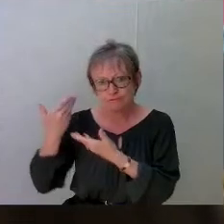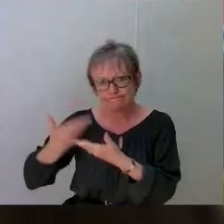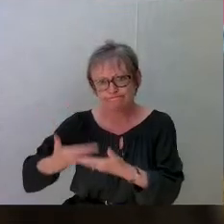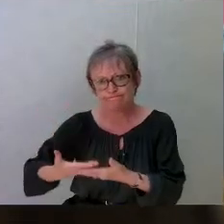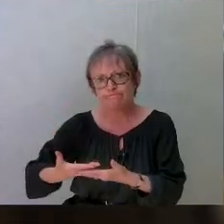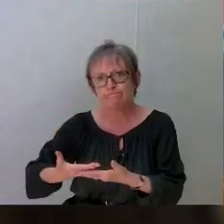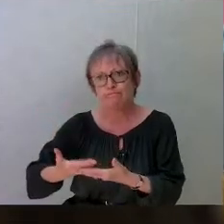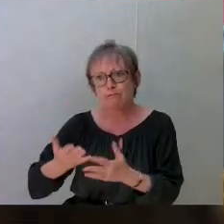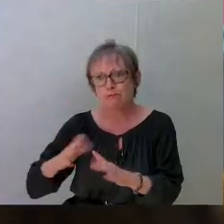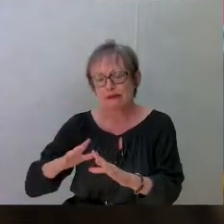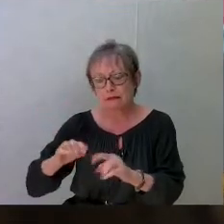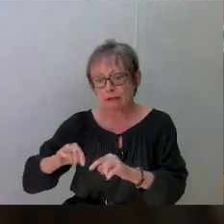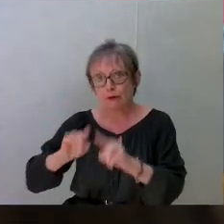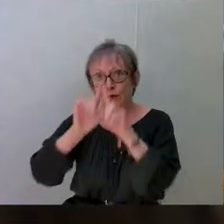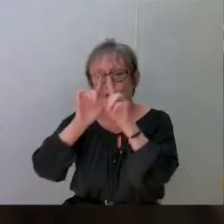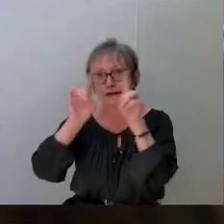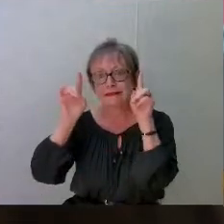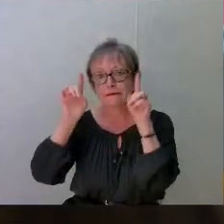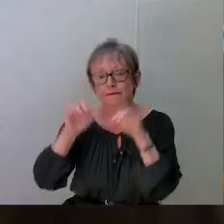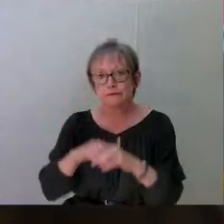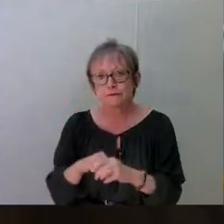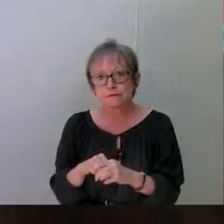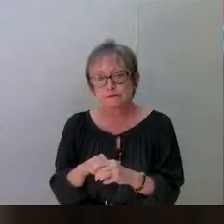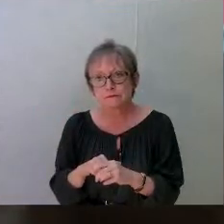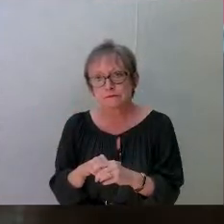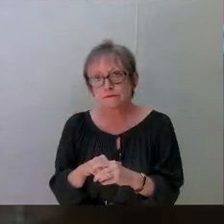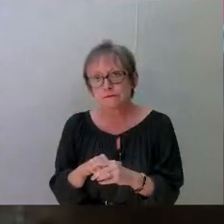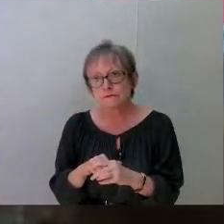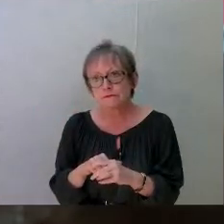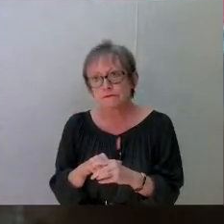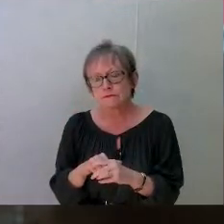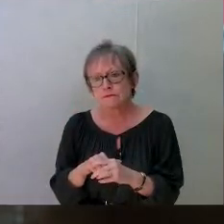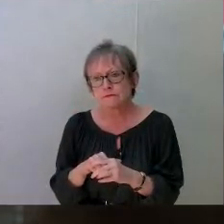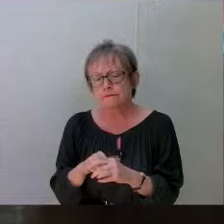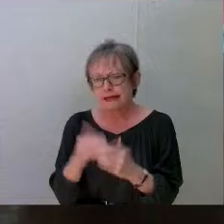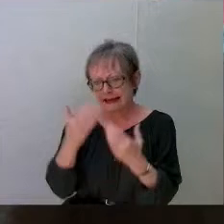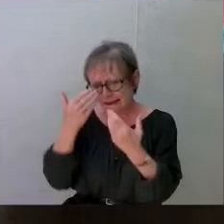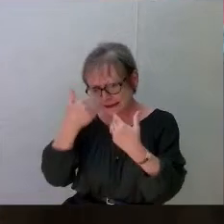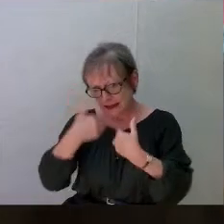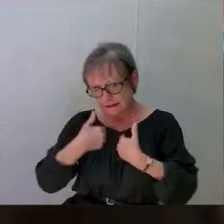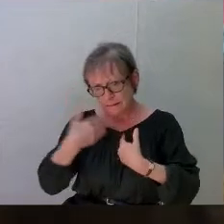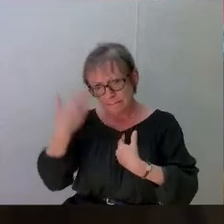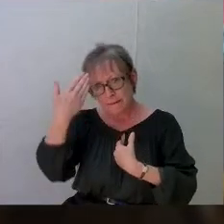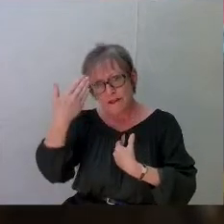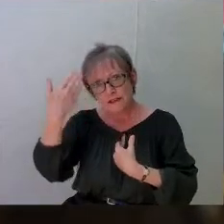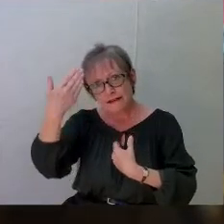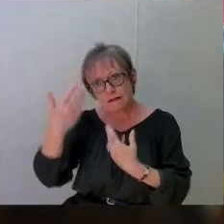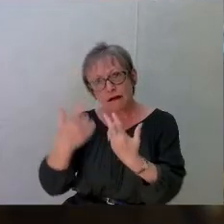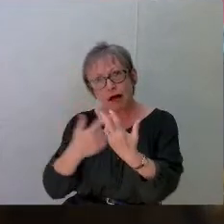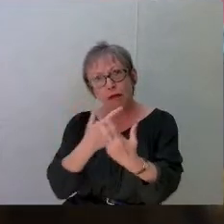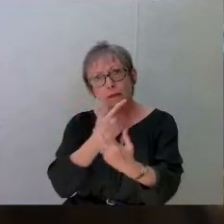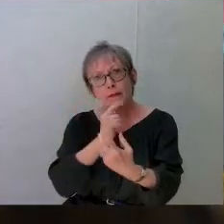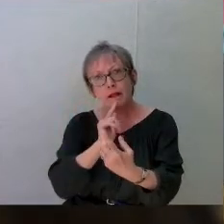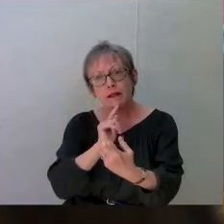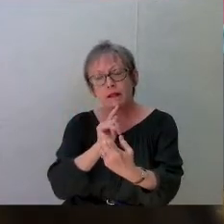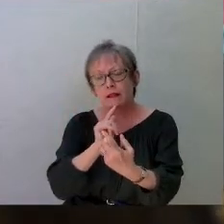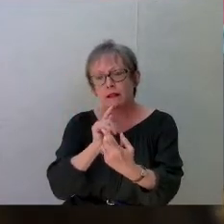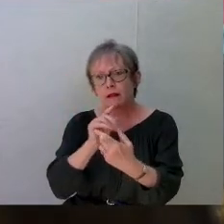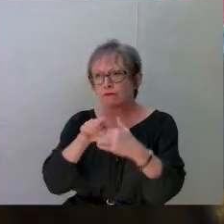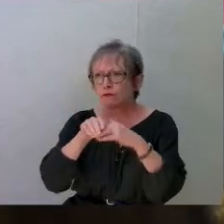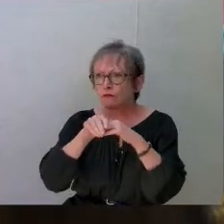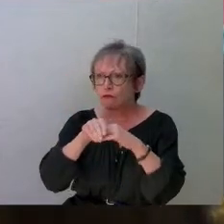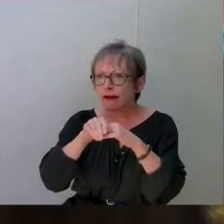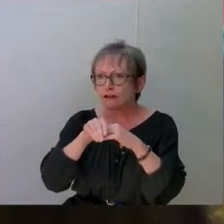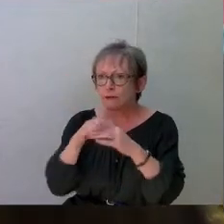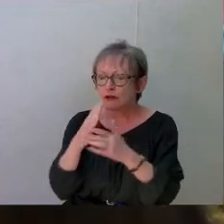have received from this university, for the insight and imagination of others, and for